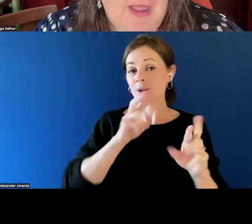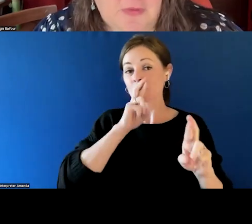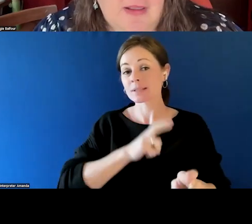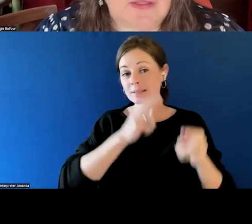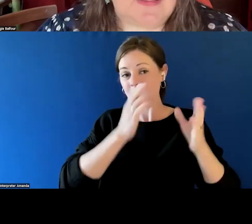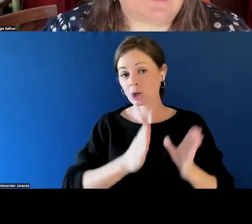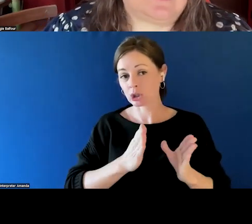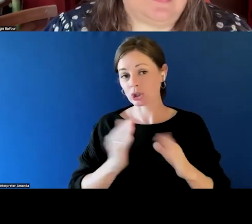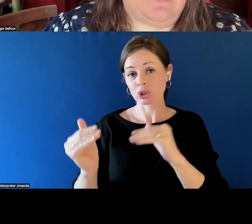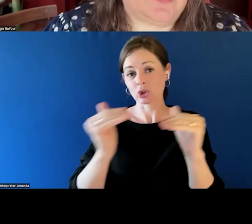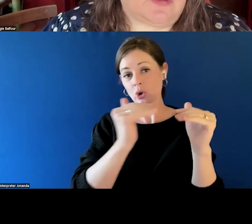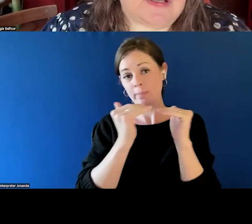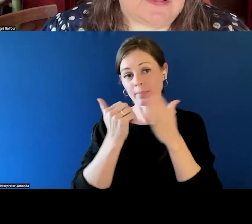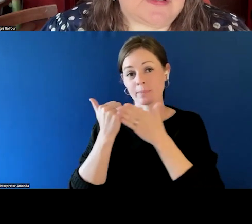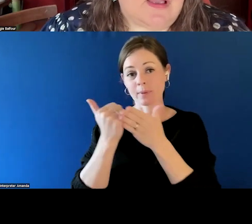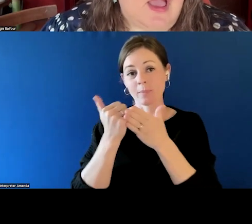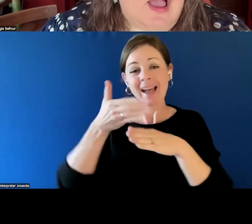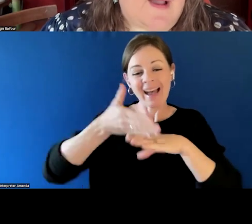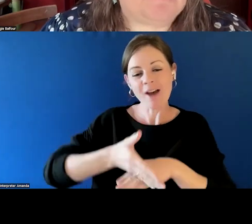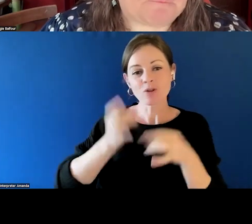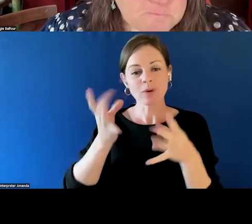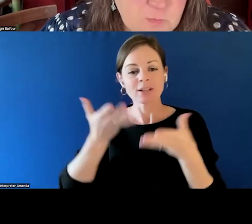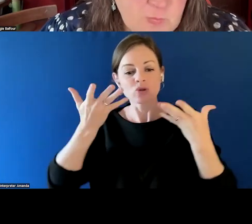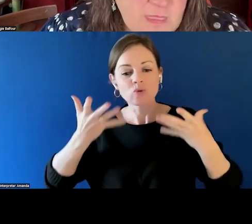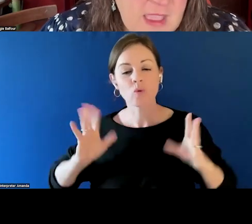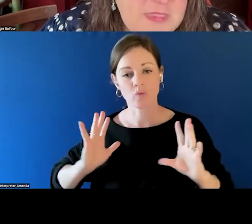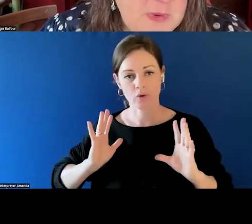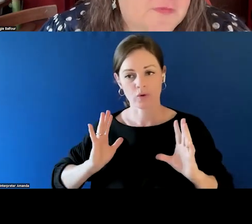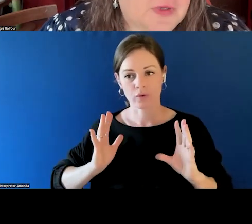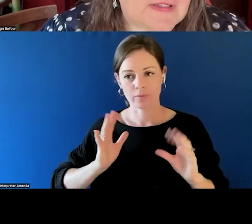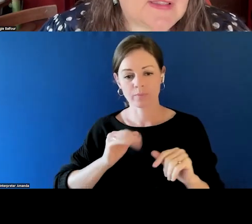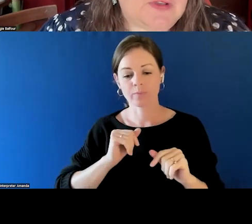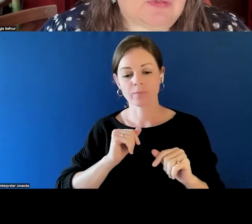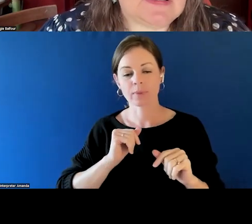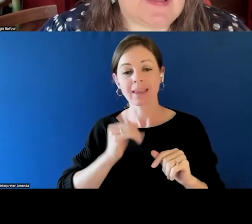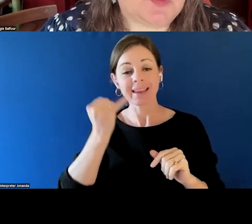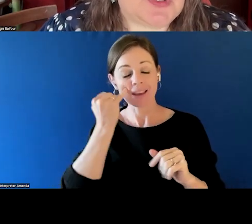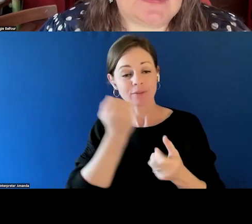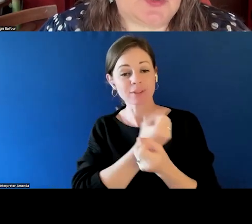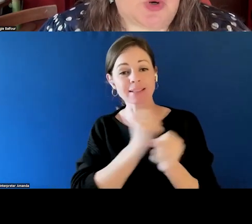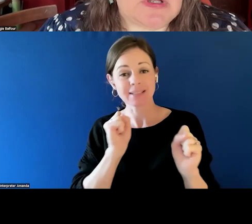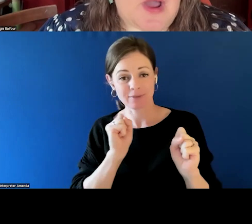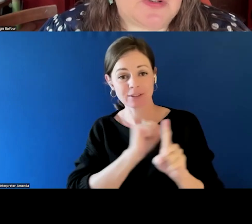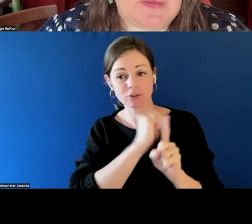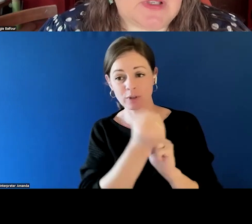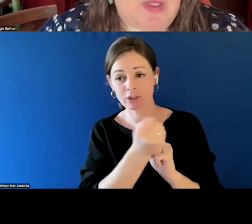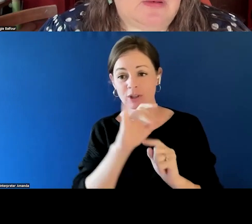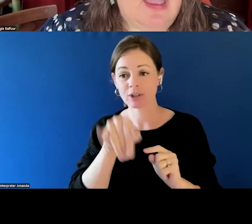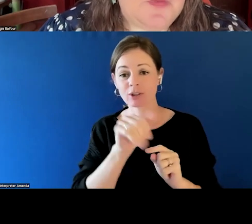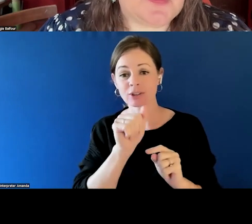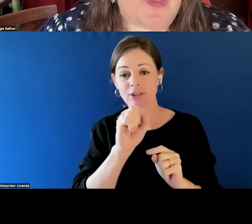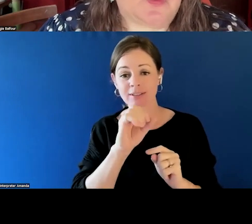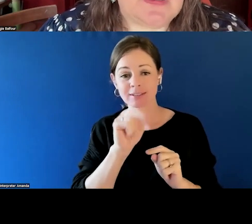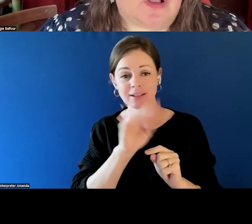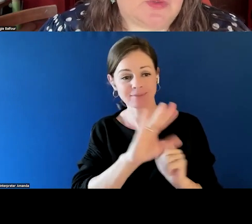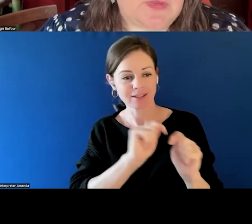peer wraparound and things like that after the crisis. But if there is a safety risk, that's where Jason's co-responder teams come in. And